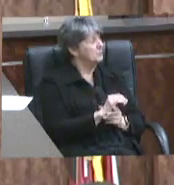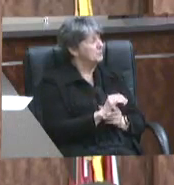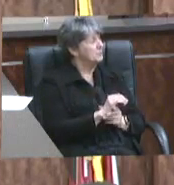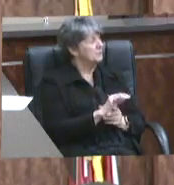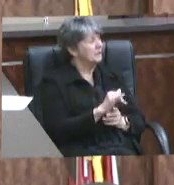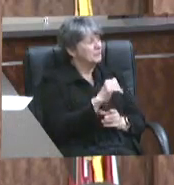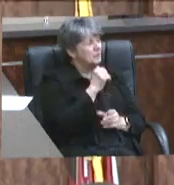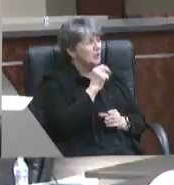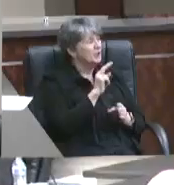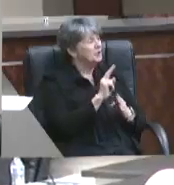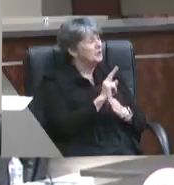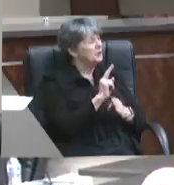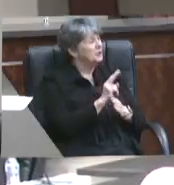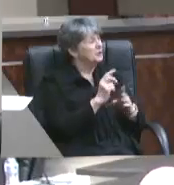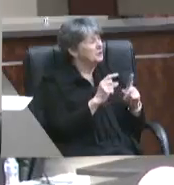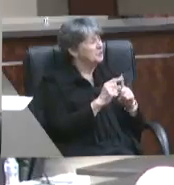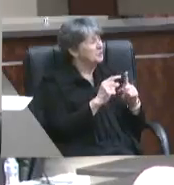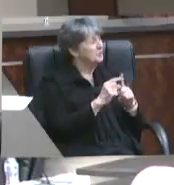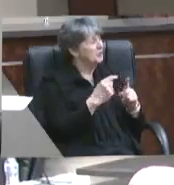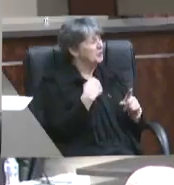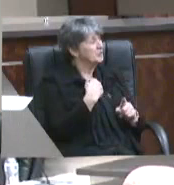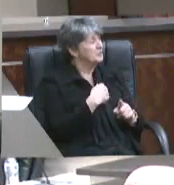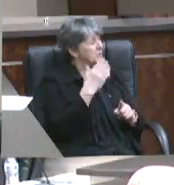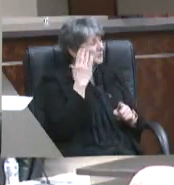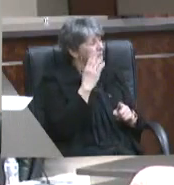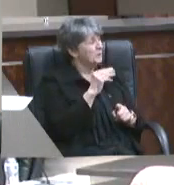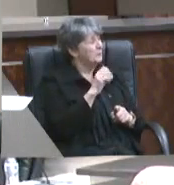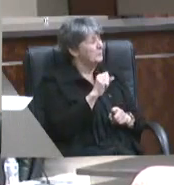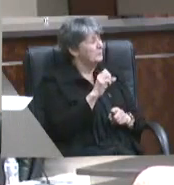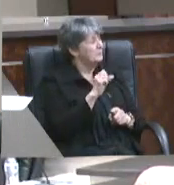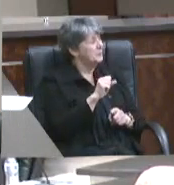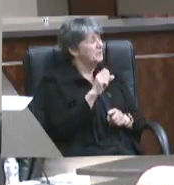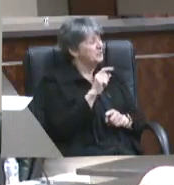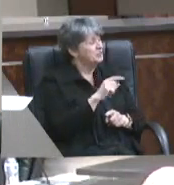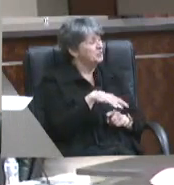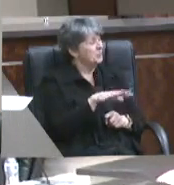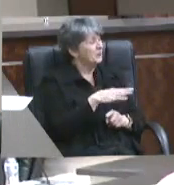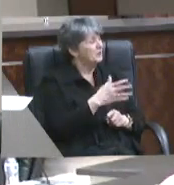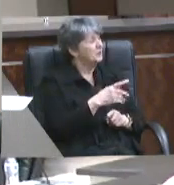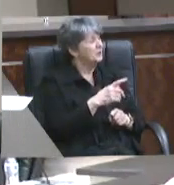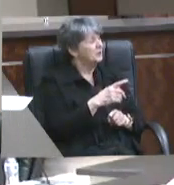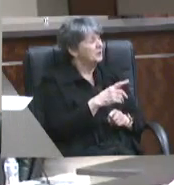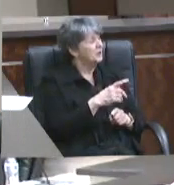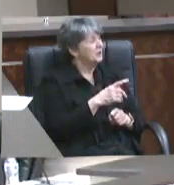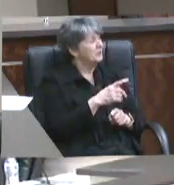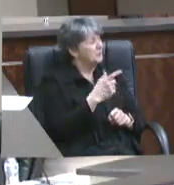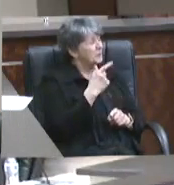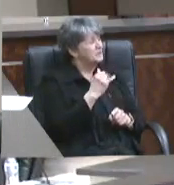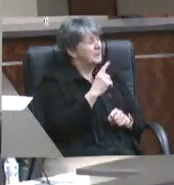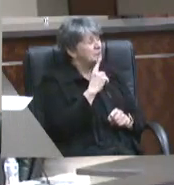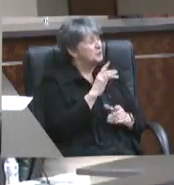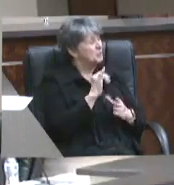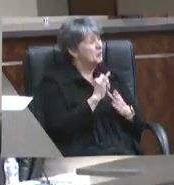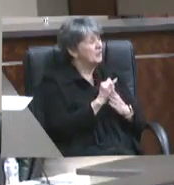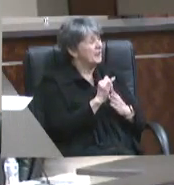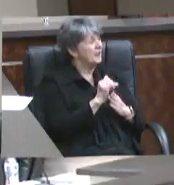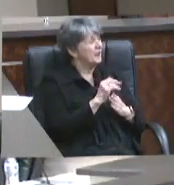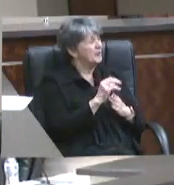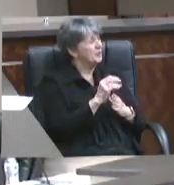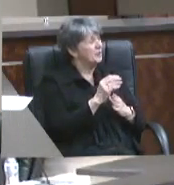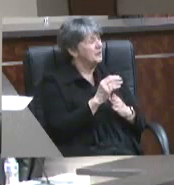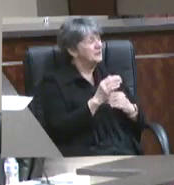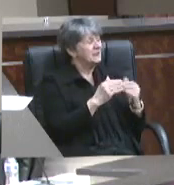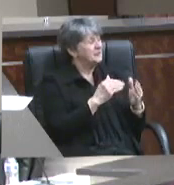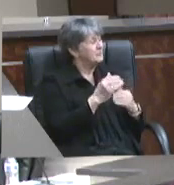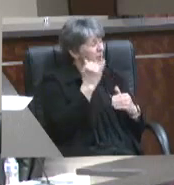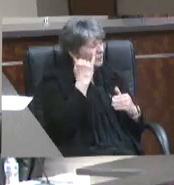not going to use the words "you'll be missed around here" because I'm sure whether you're physically here or not, your presence will certainly